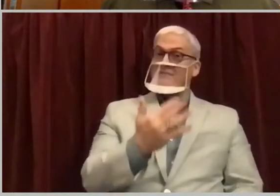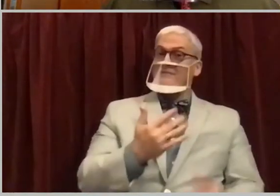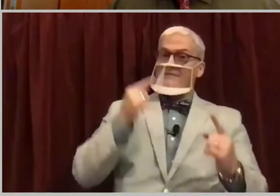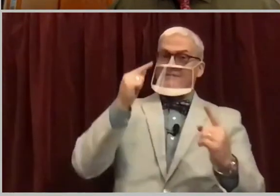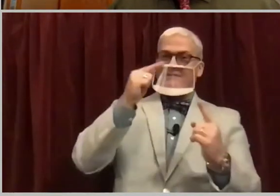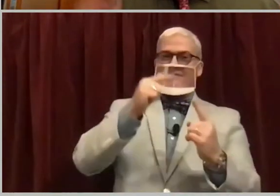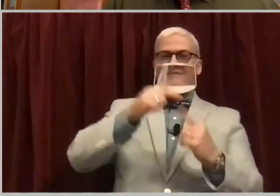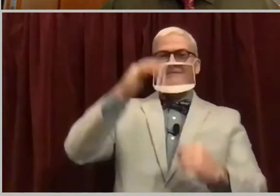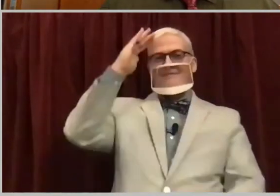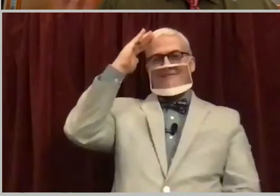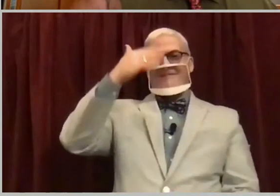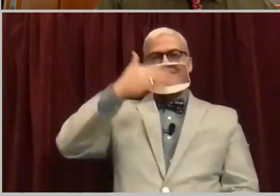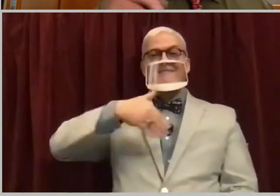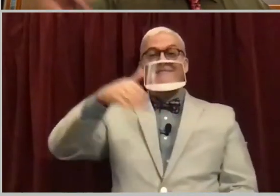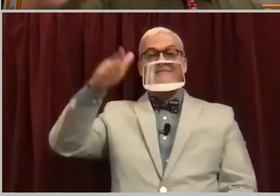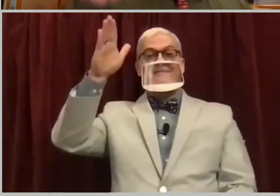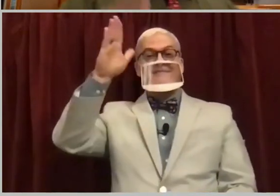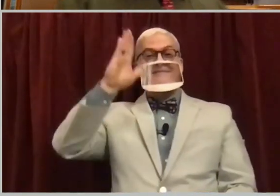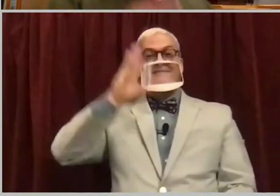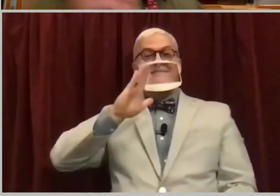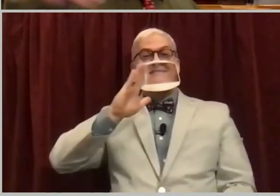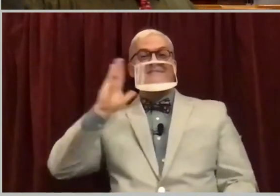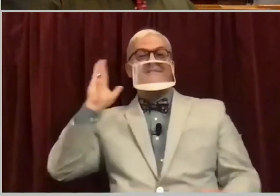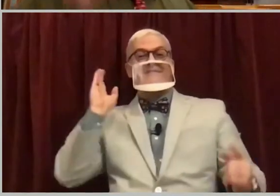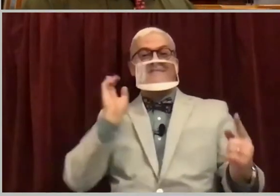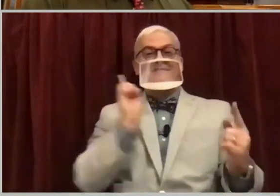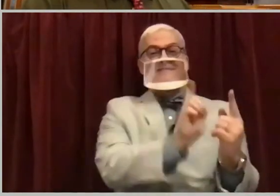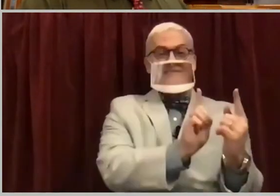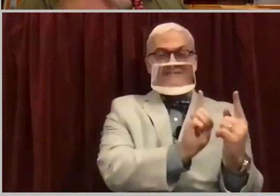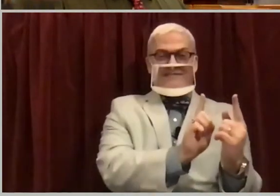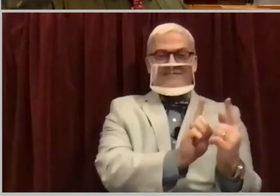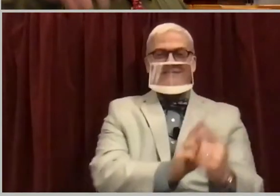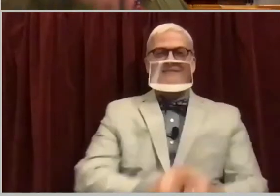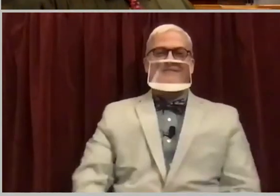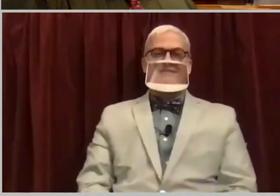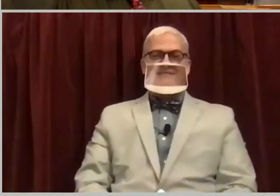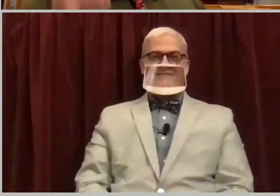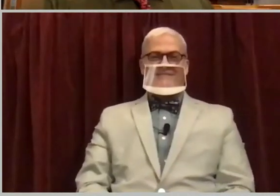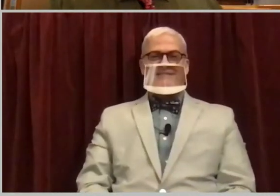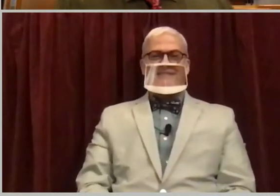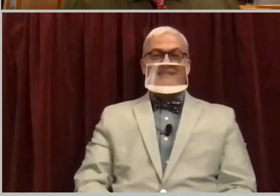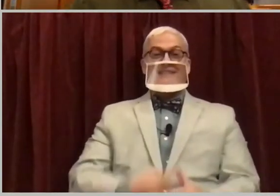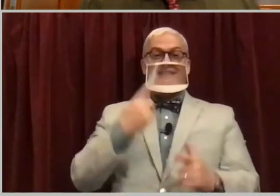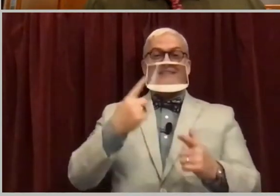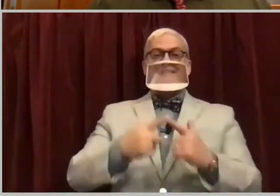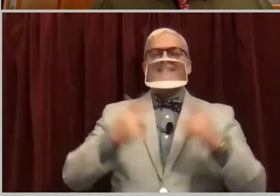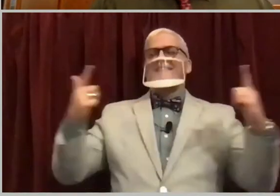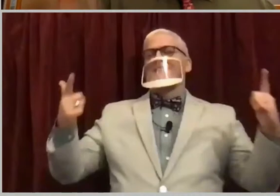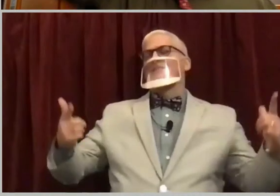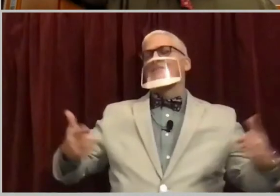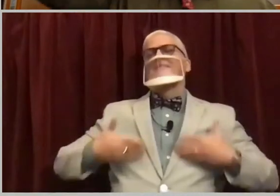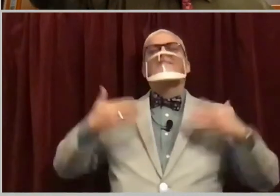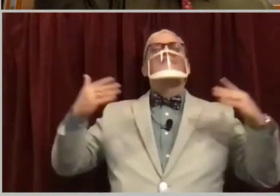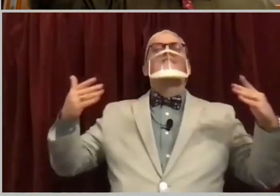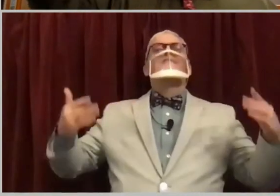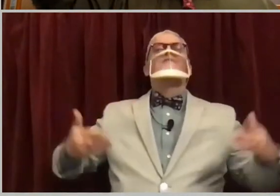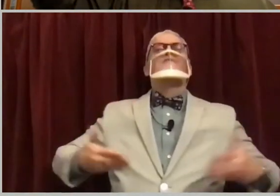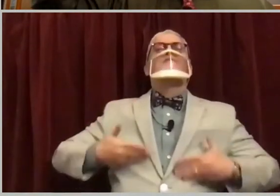exile here, unto the Son of God appear.